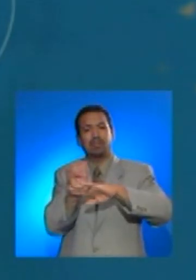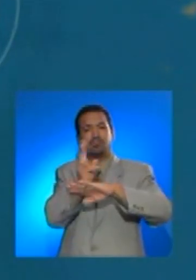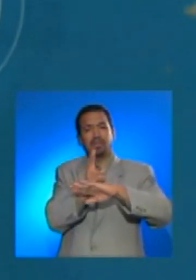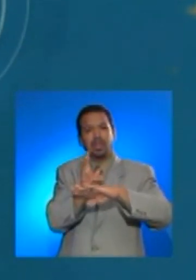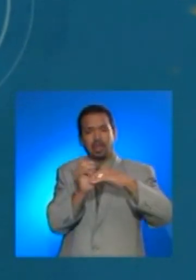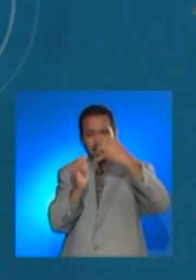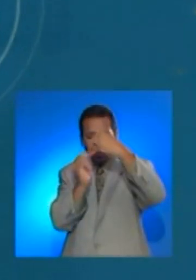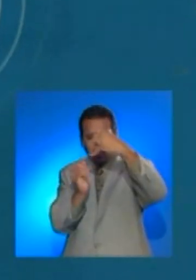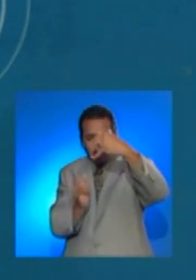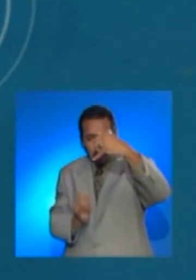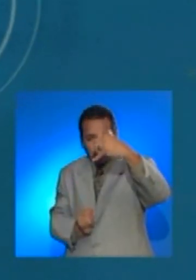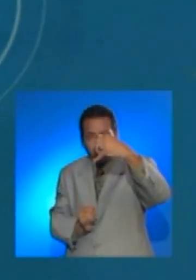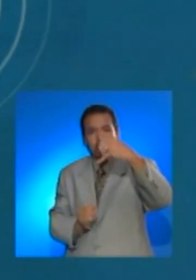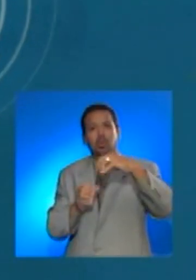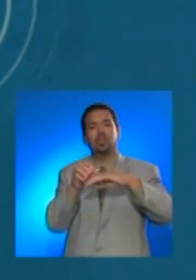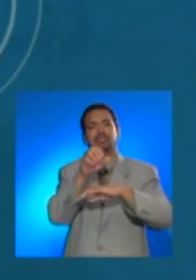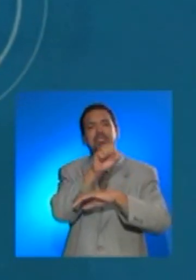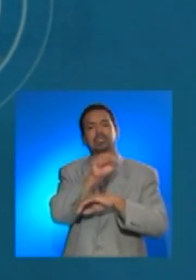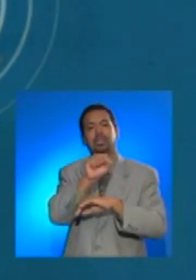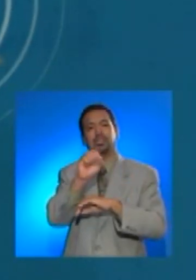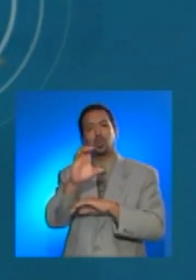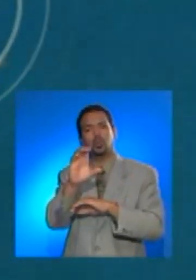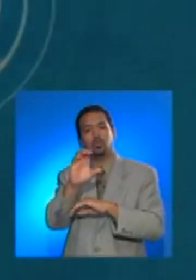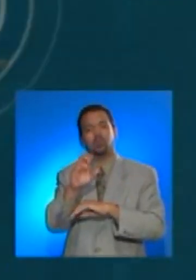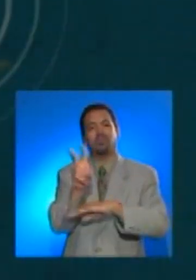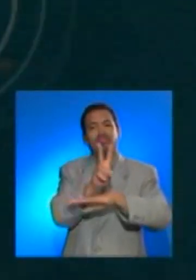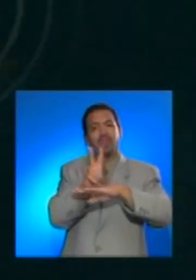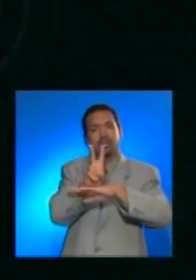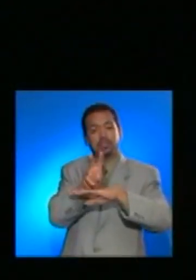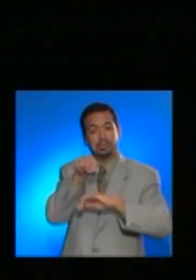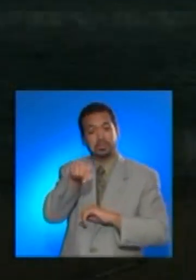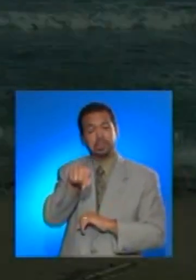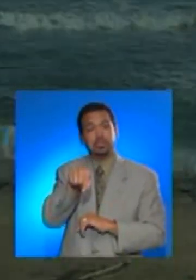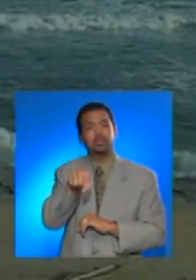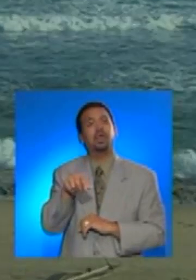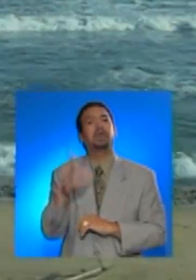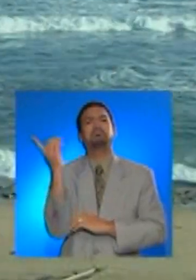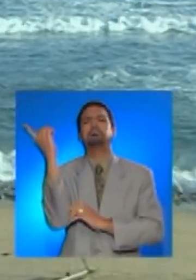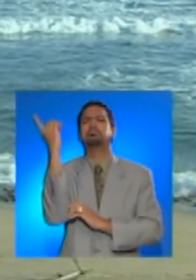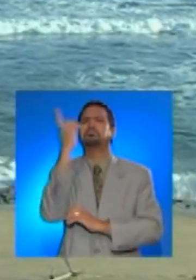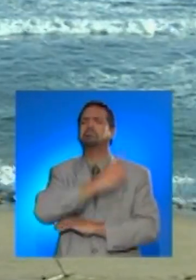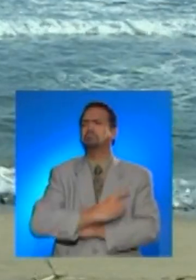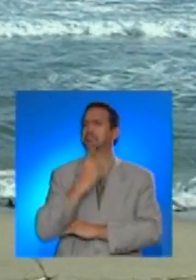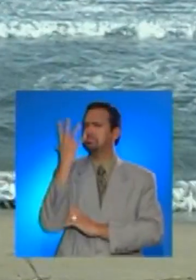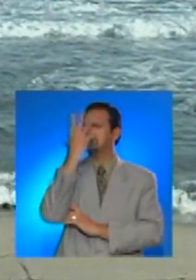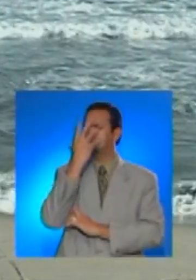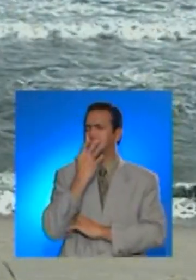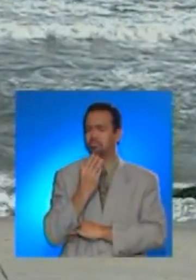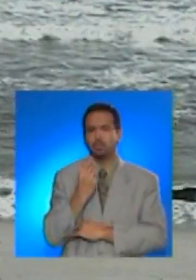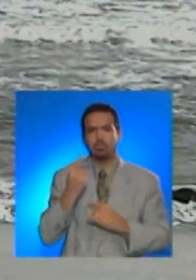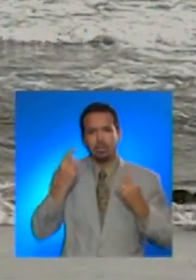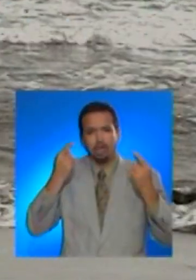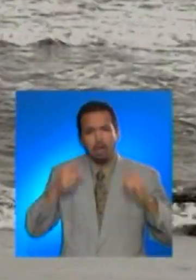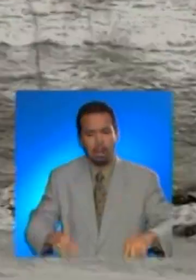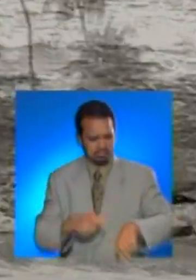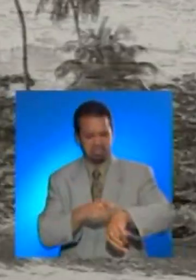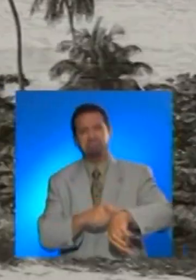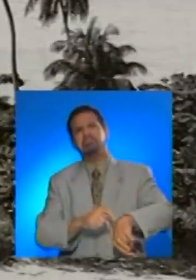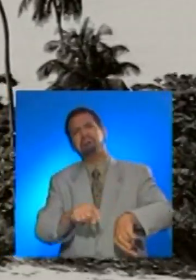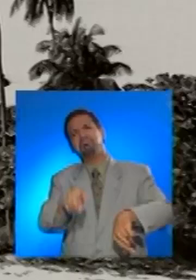Thomas, St. Croix, and Vieques. It was a beautiful day in St. Thomas when suddenly,